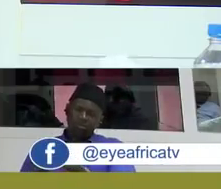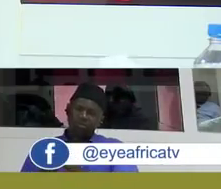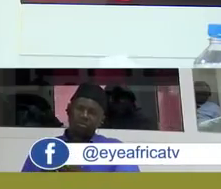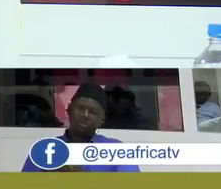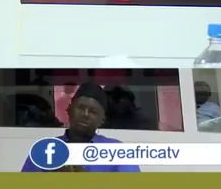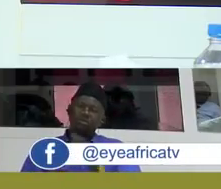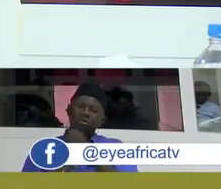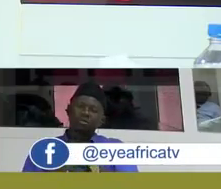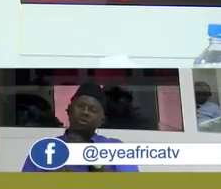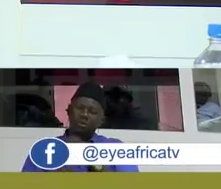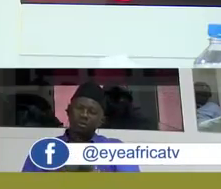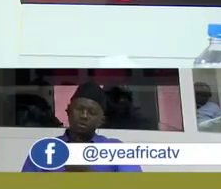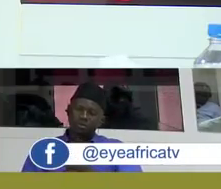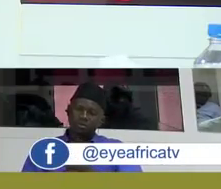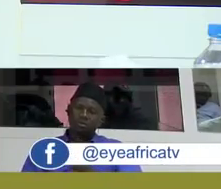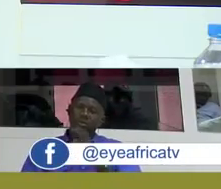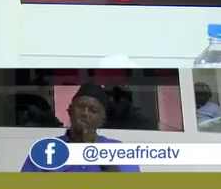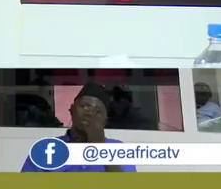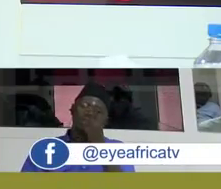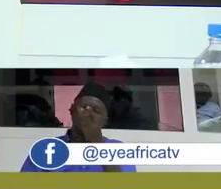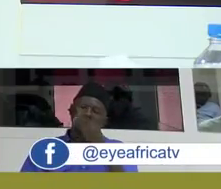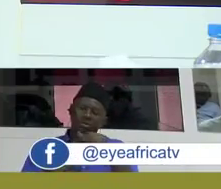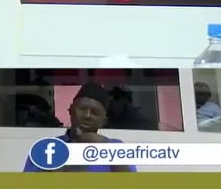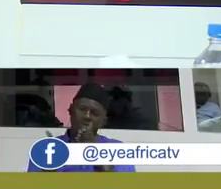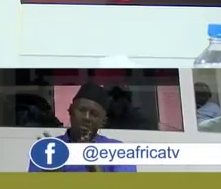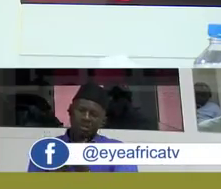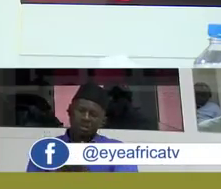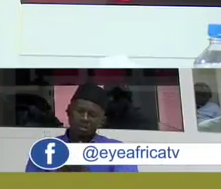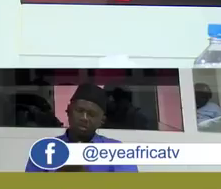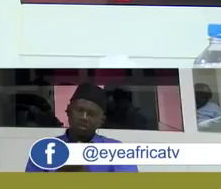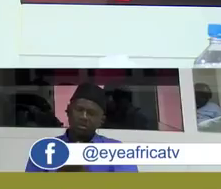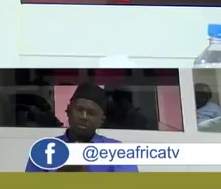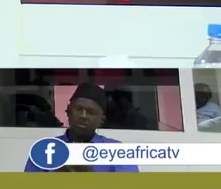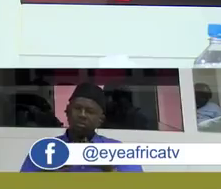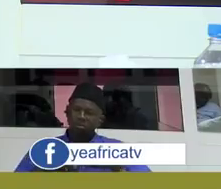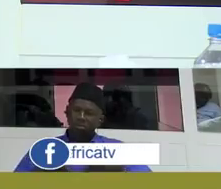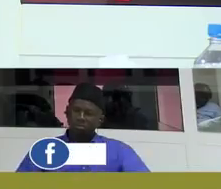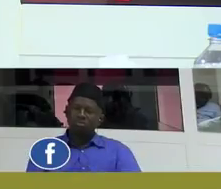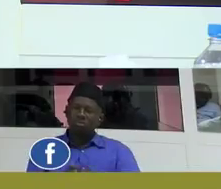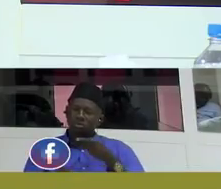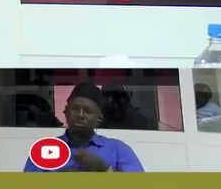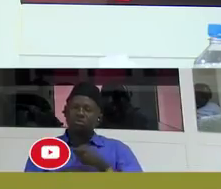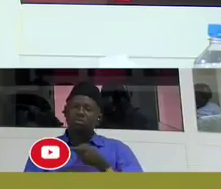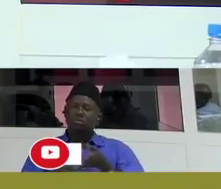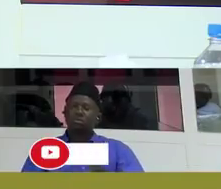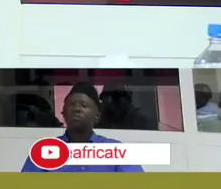to becoming second-class citizens.